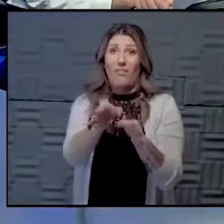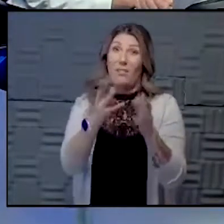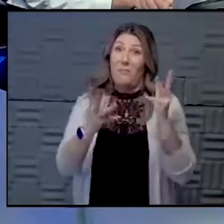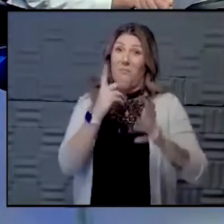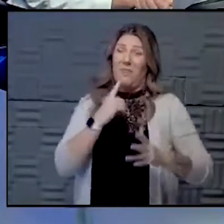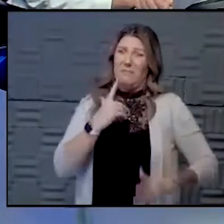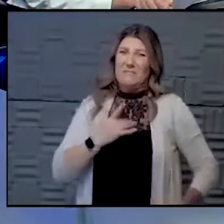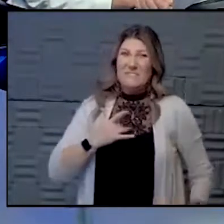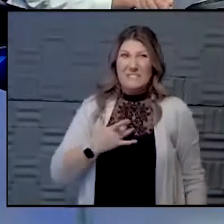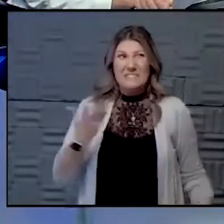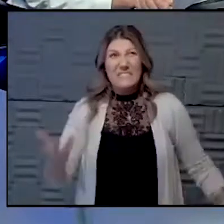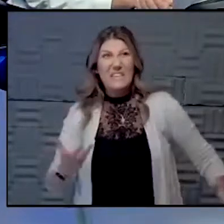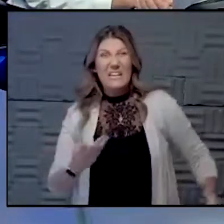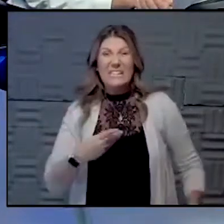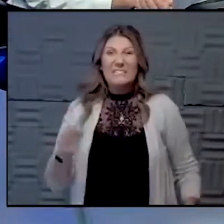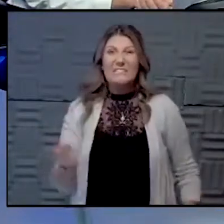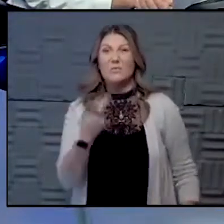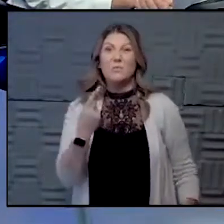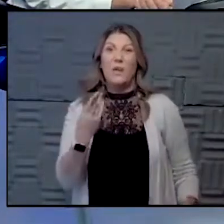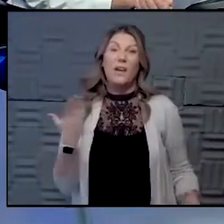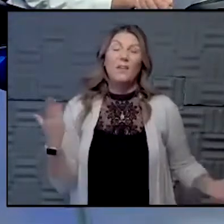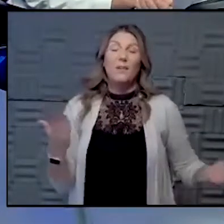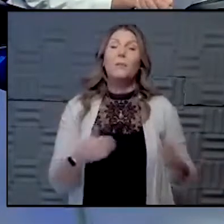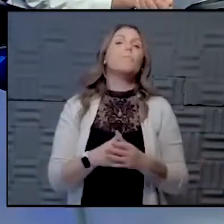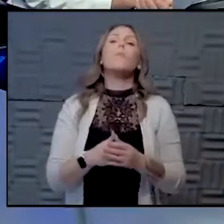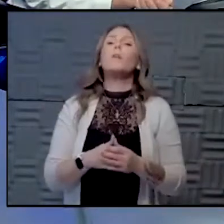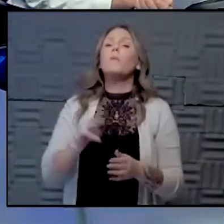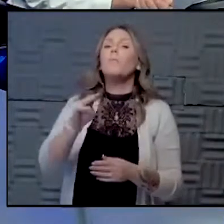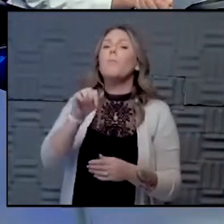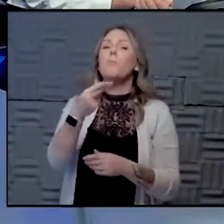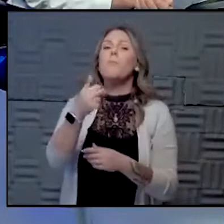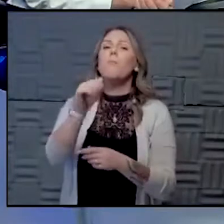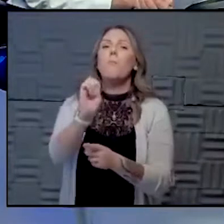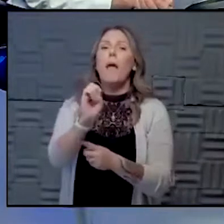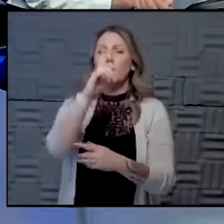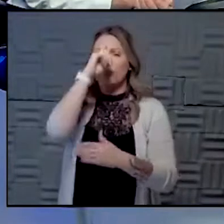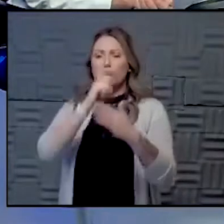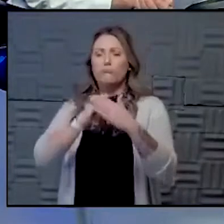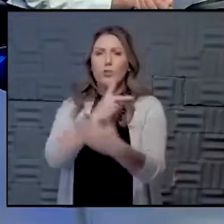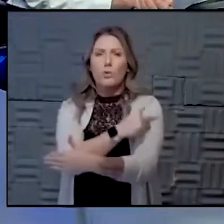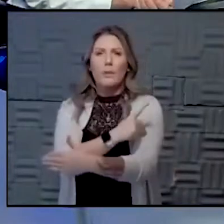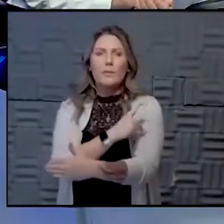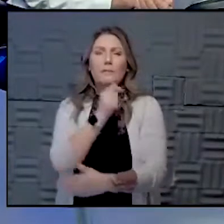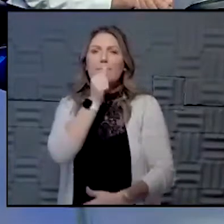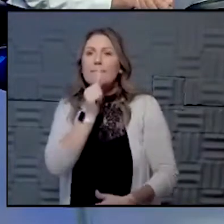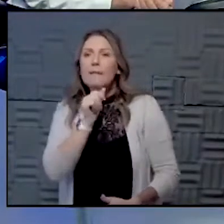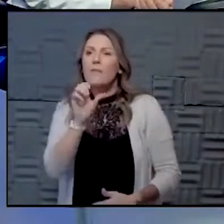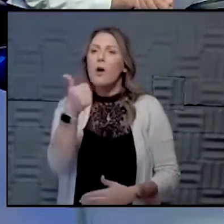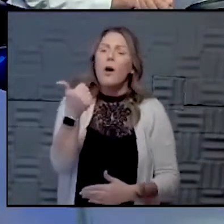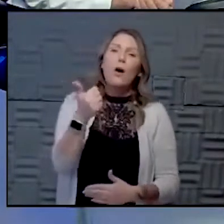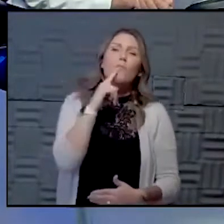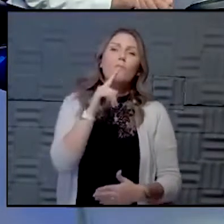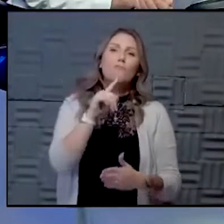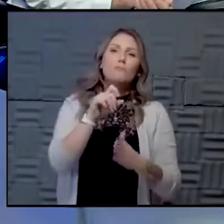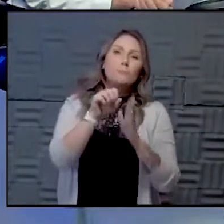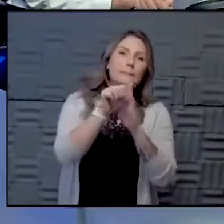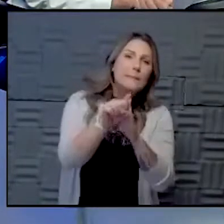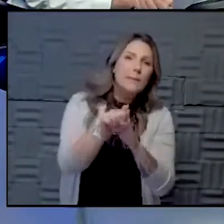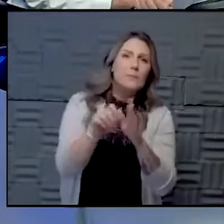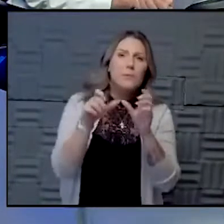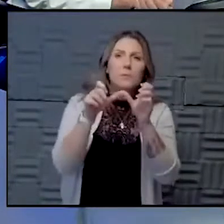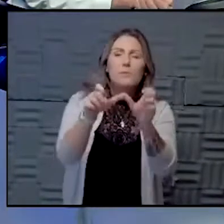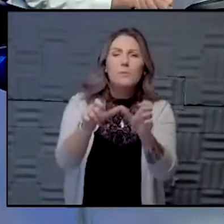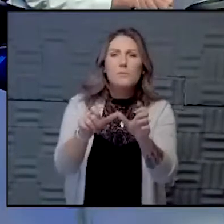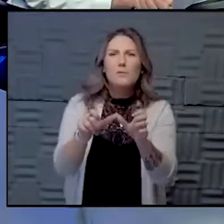yep. And Maggie is wondering if the COVID stroke patients, if they're suffering other long hauler symptoms, or do you just consider it